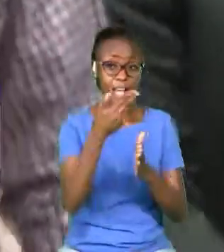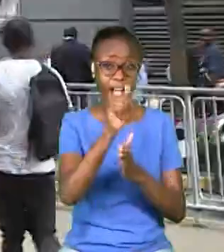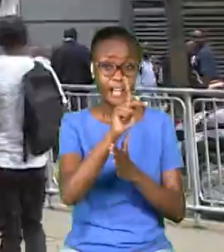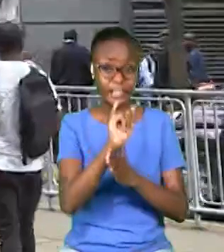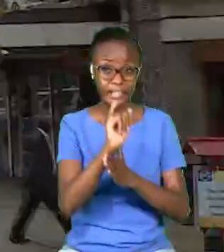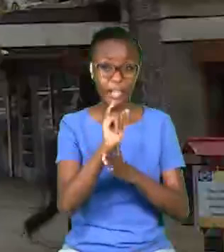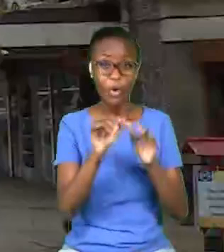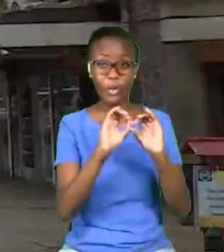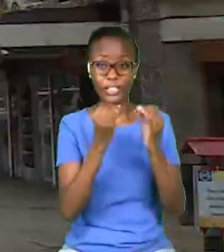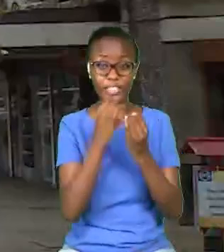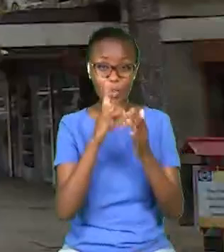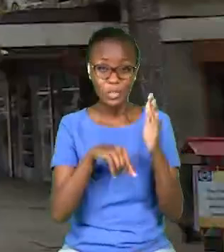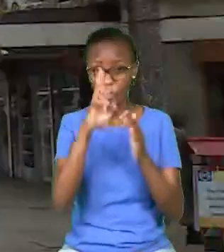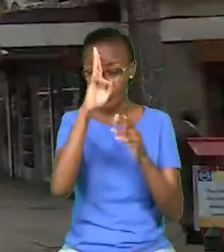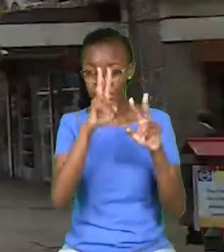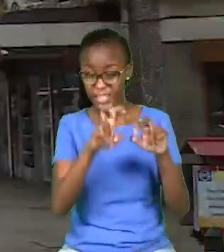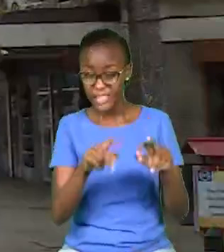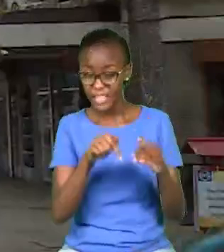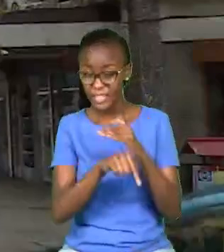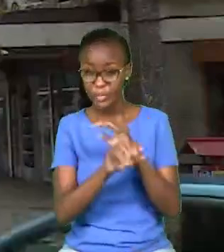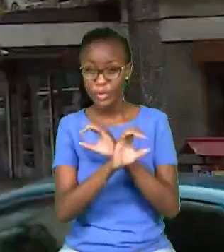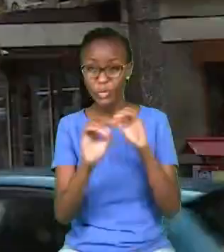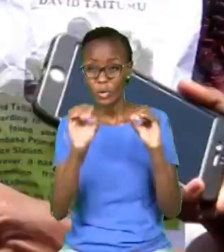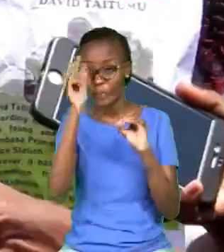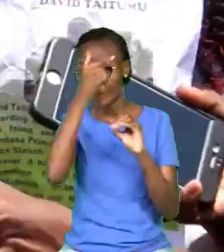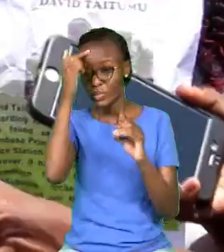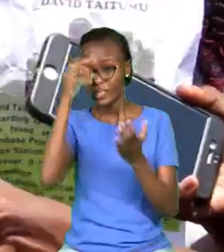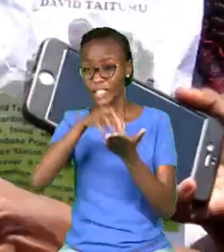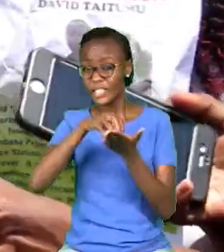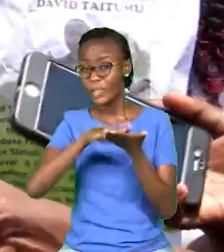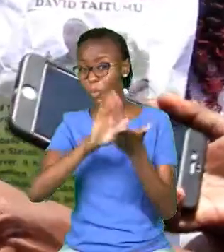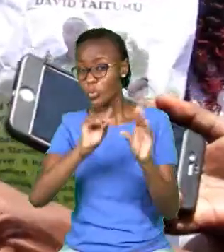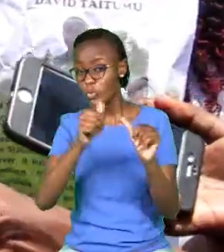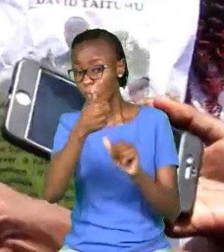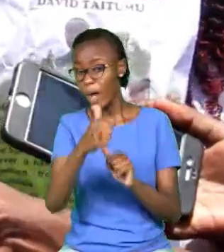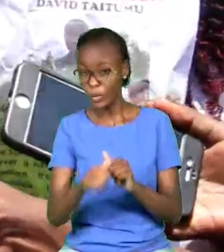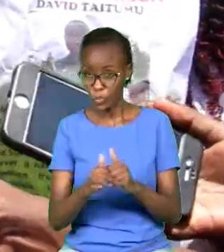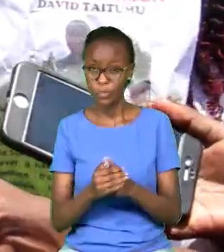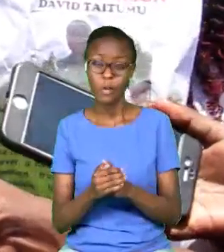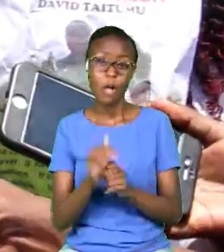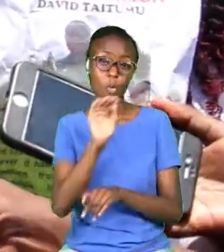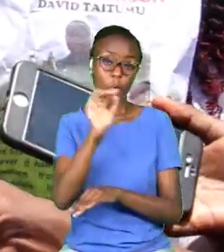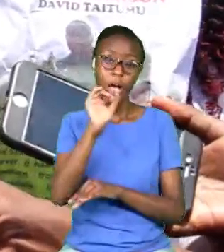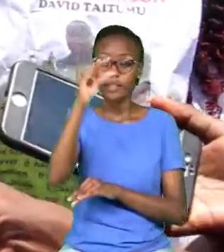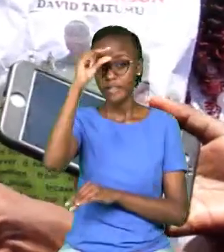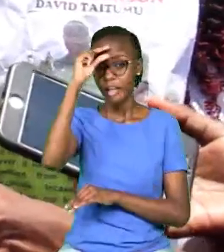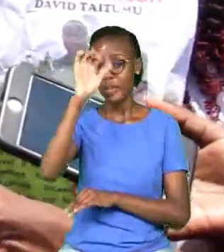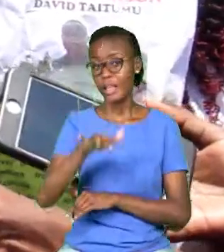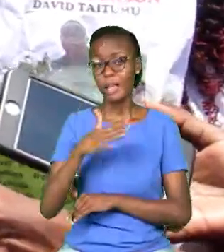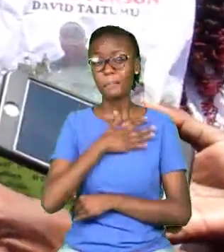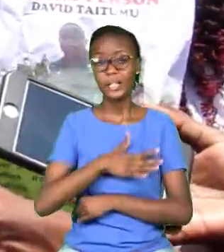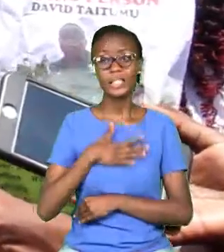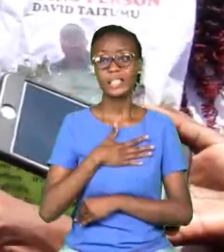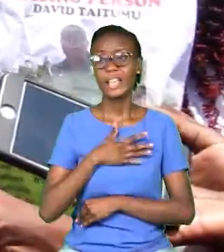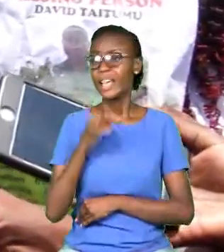proper investigation, as most cases they end up not solved. We are appealing to the government that this issue of